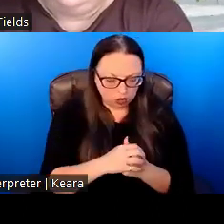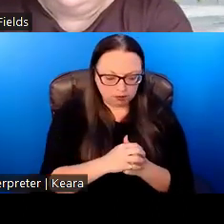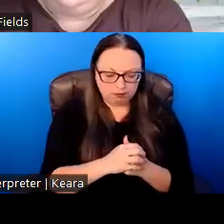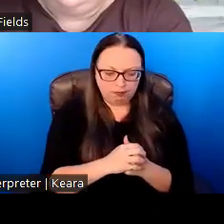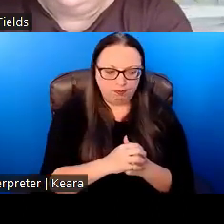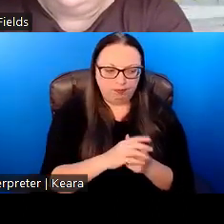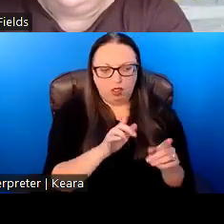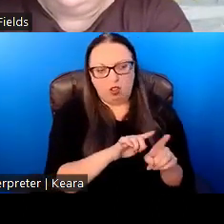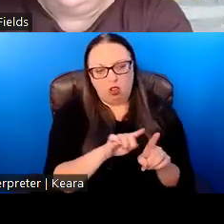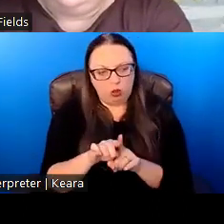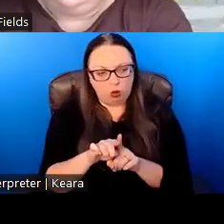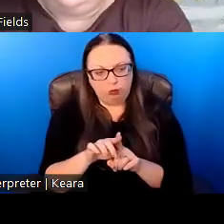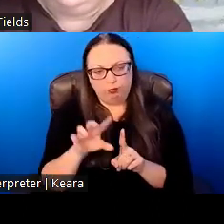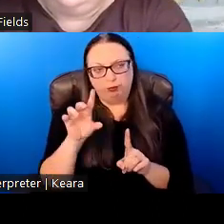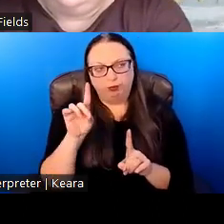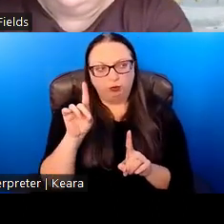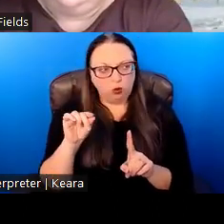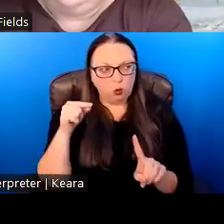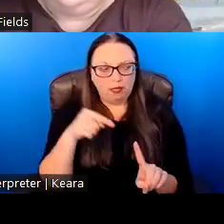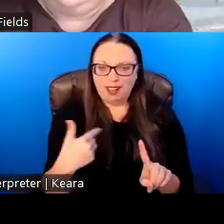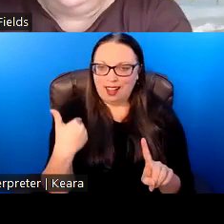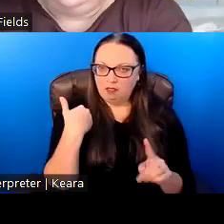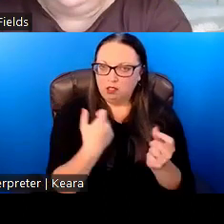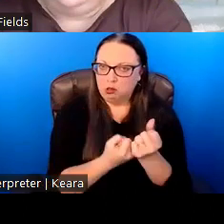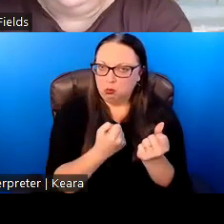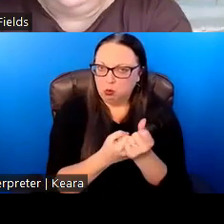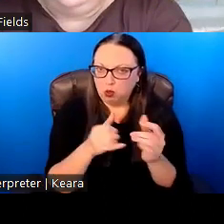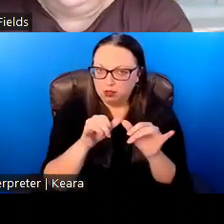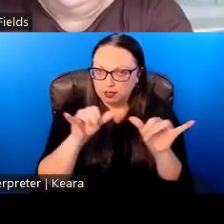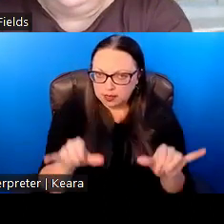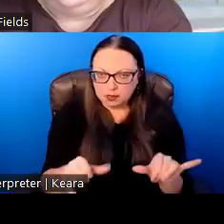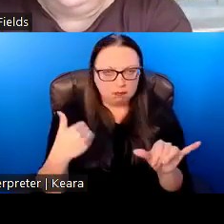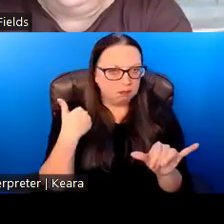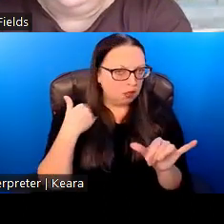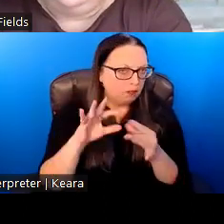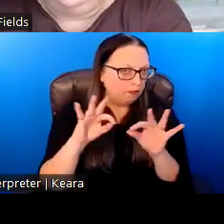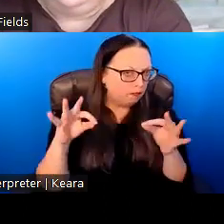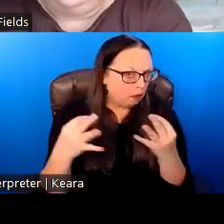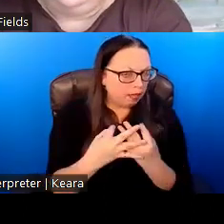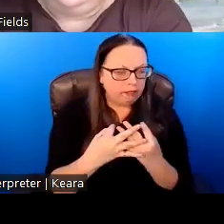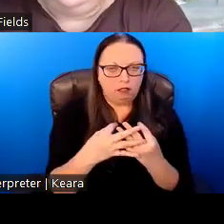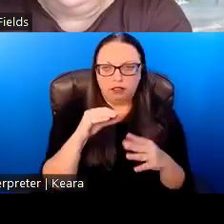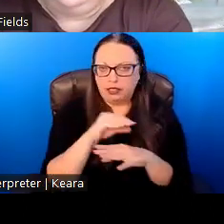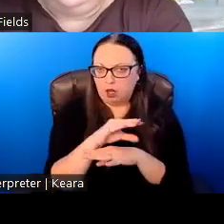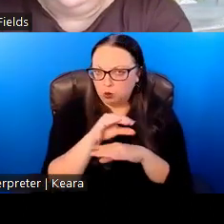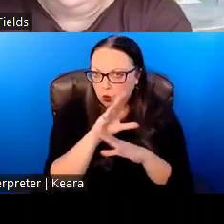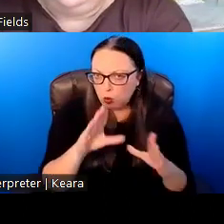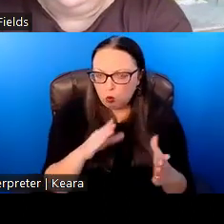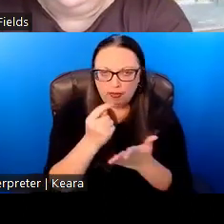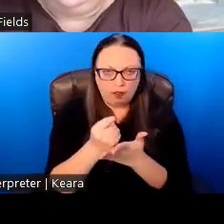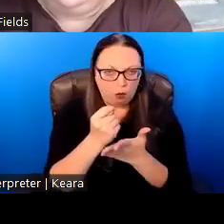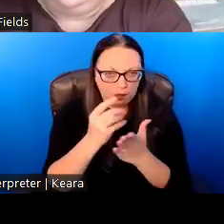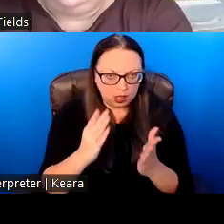they have a support system? Do they have family? Do they have a counselor? Do they have a